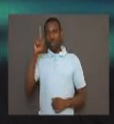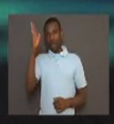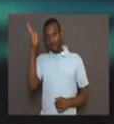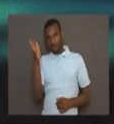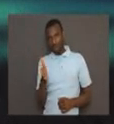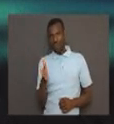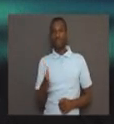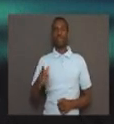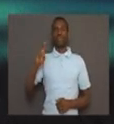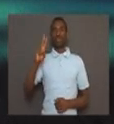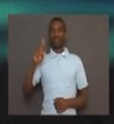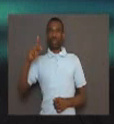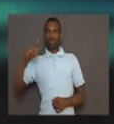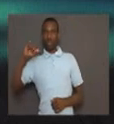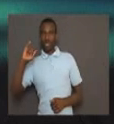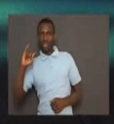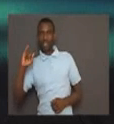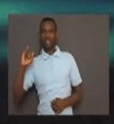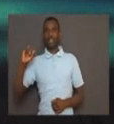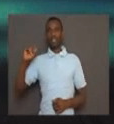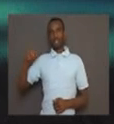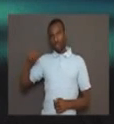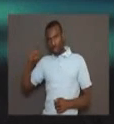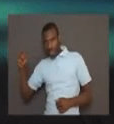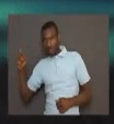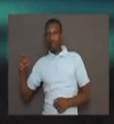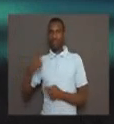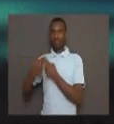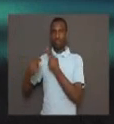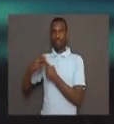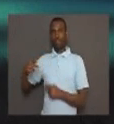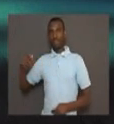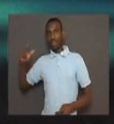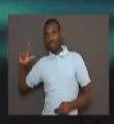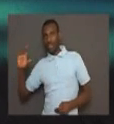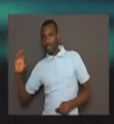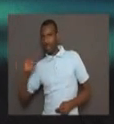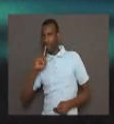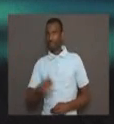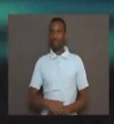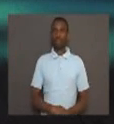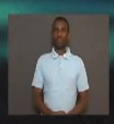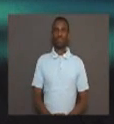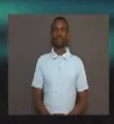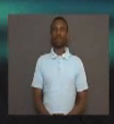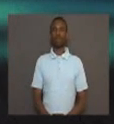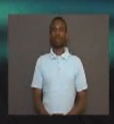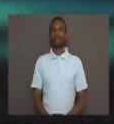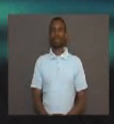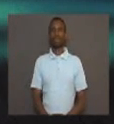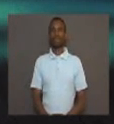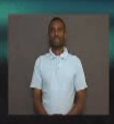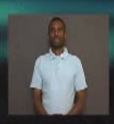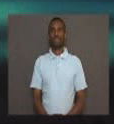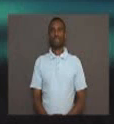1 over 2 pi times the square root of